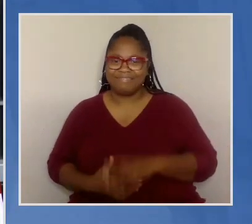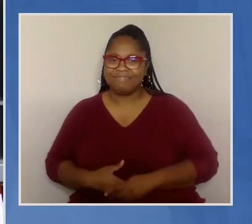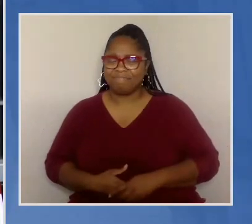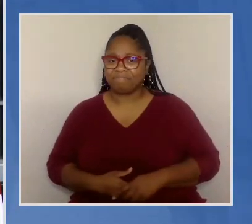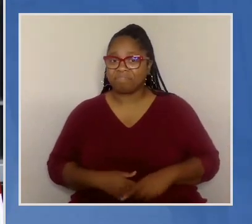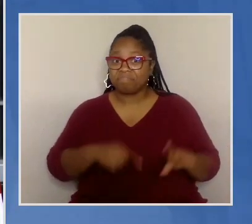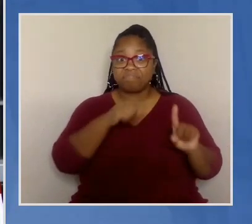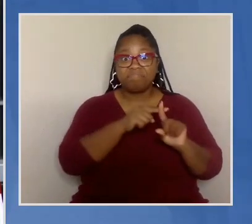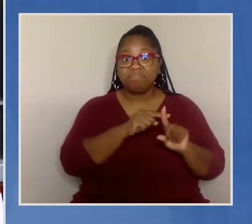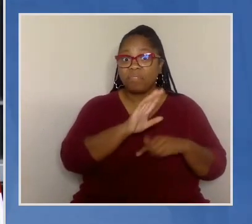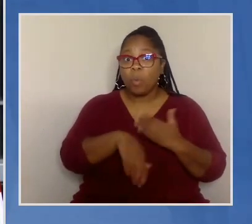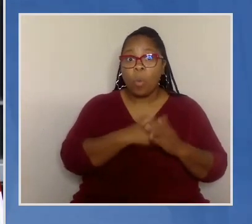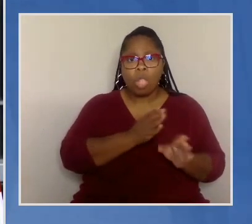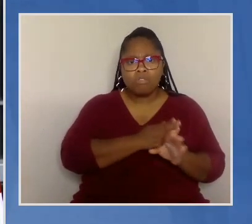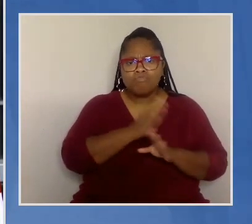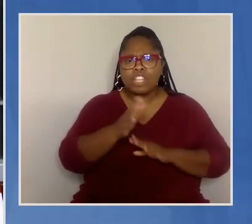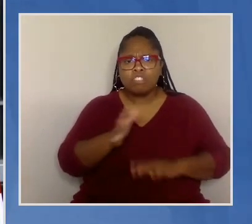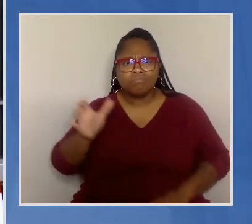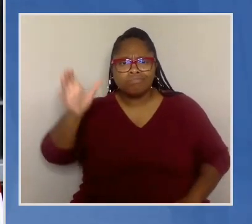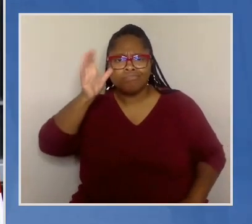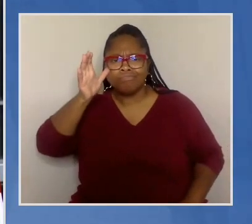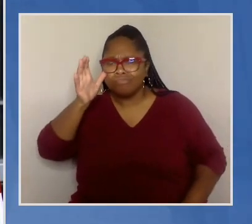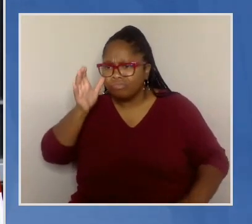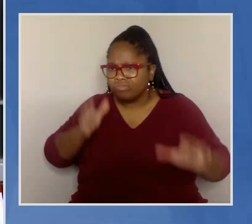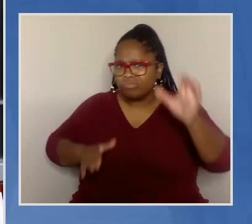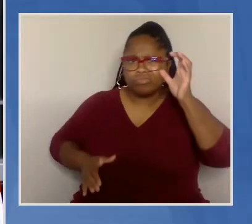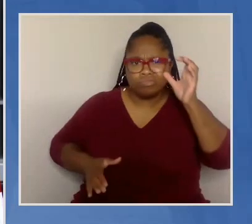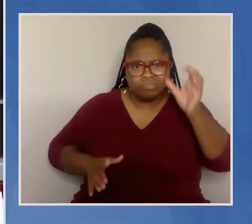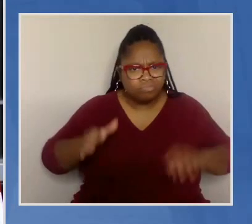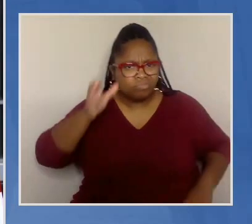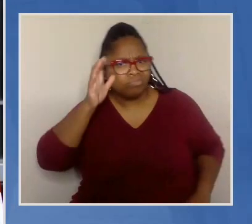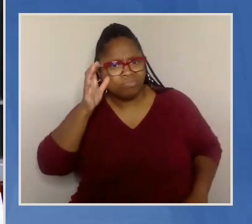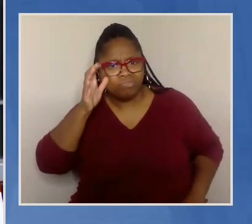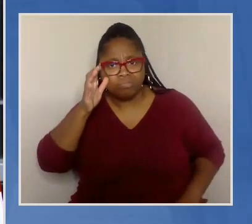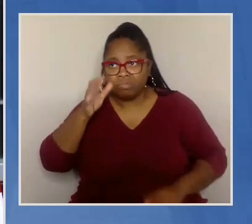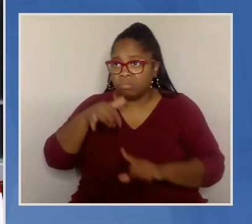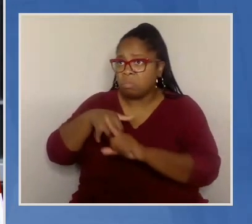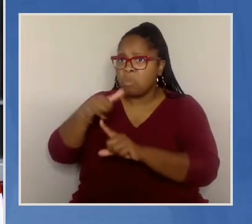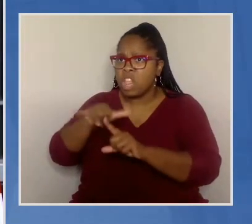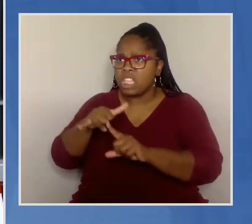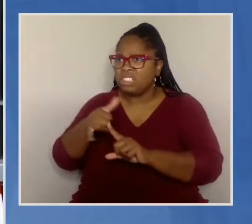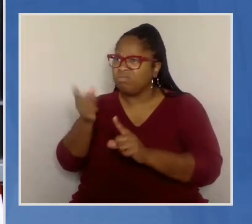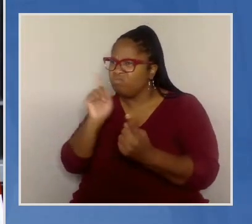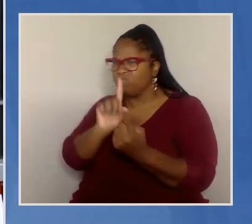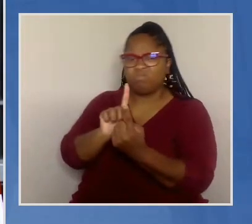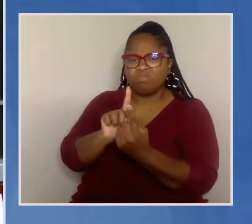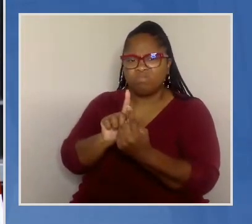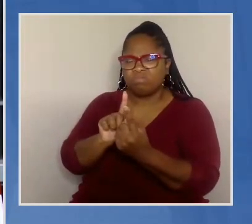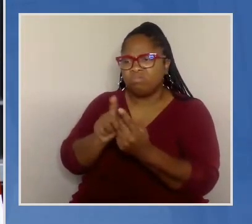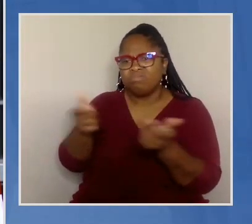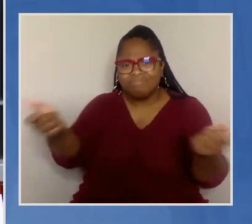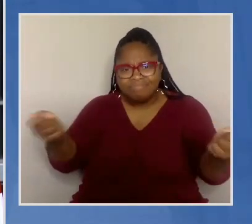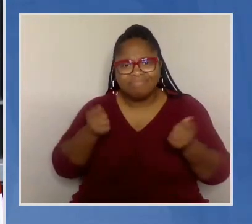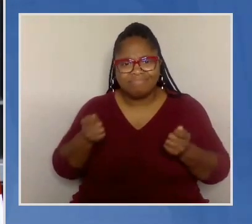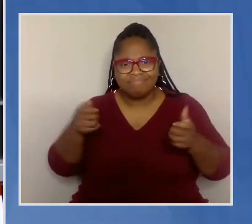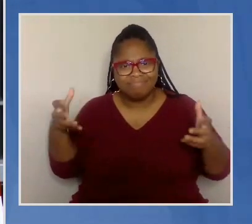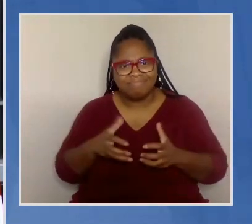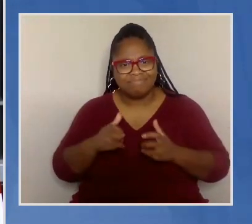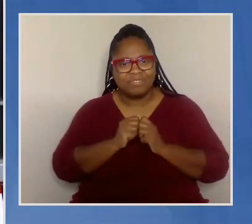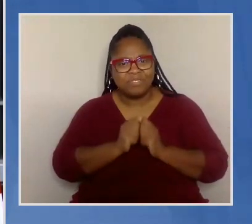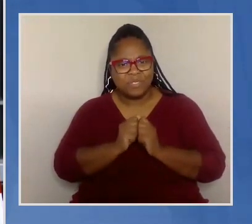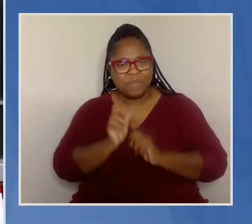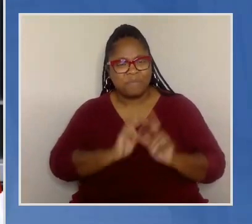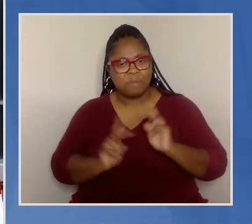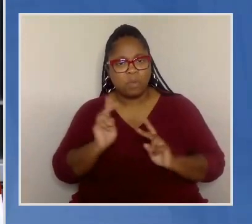He has spent his entire career listening, standing up to bullies, and bringing people together. He will be